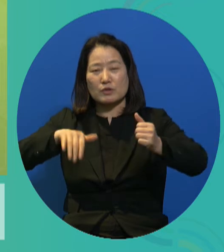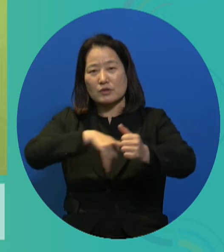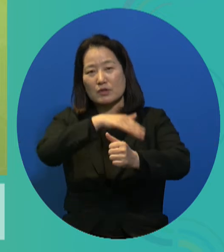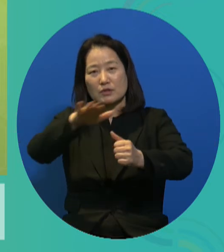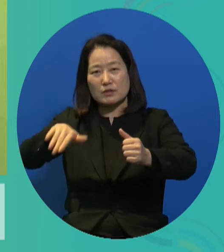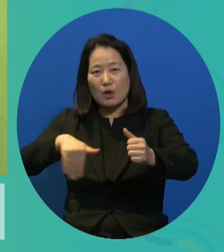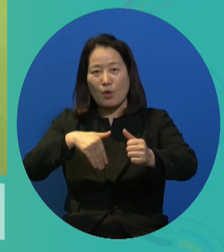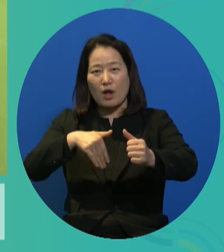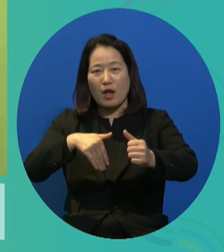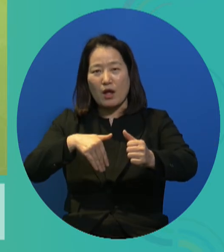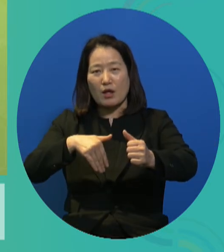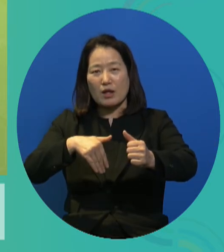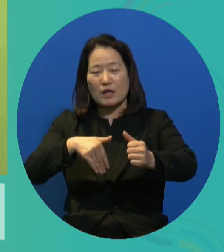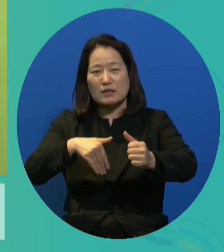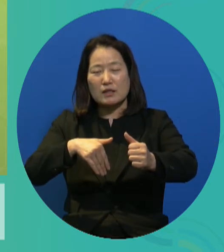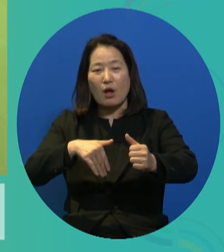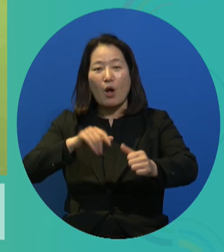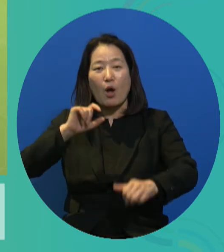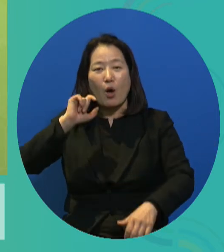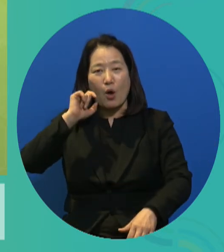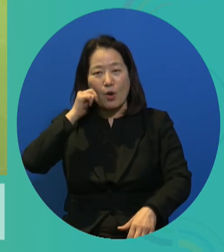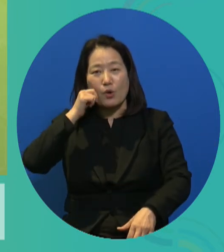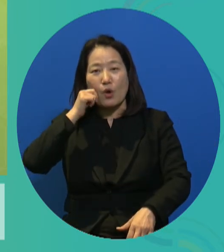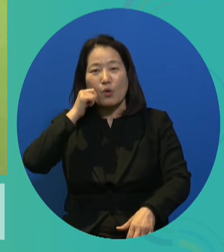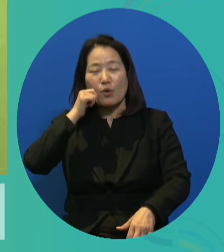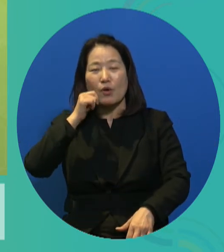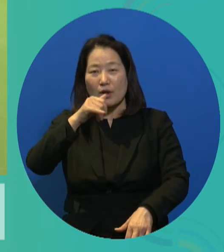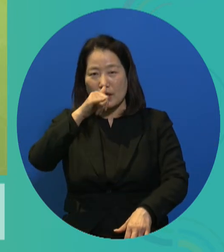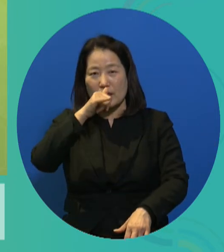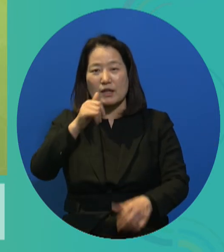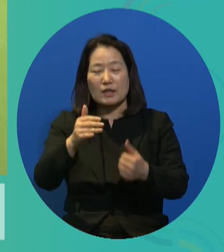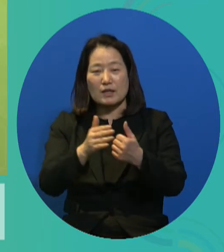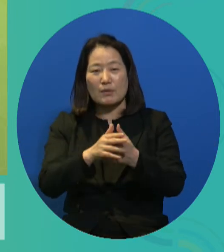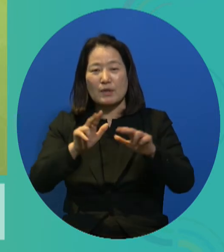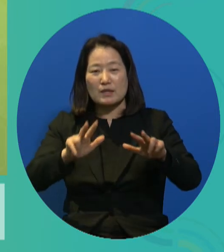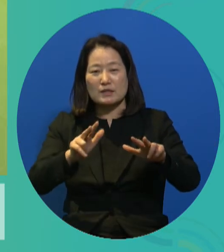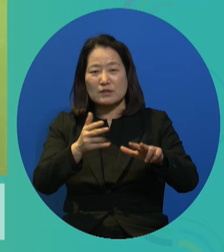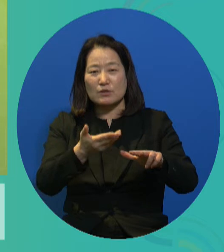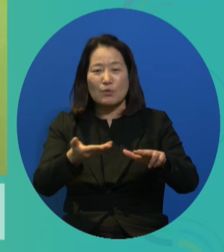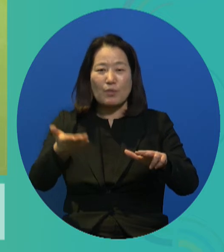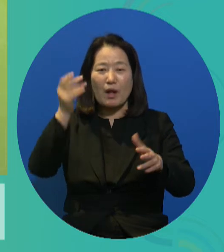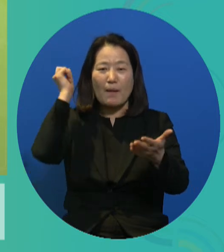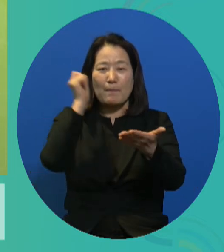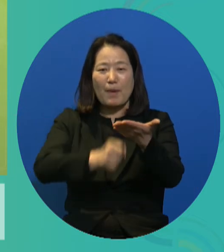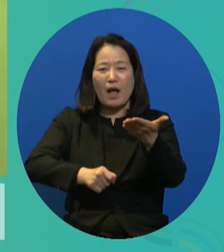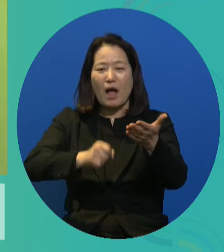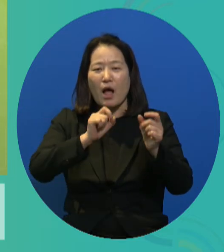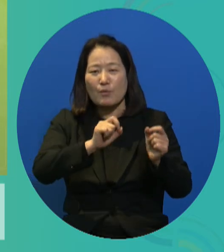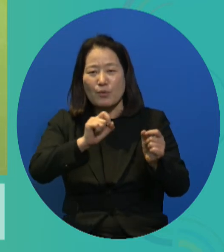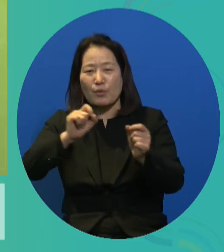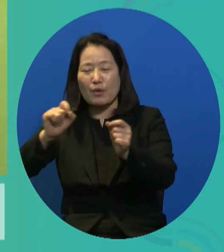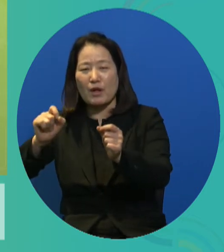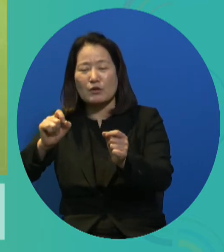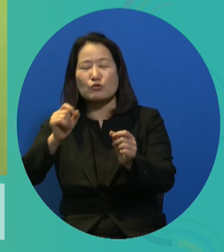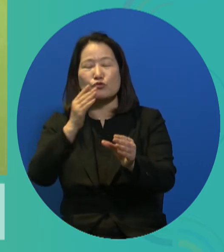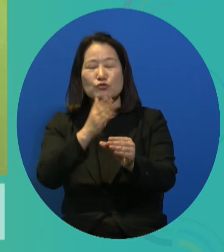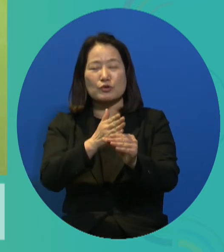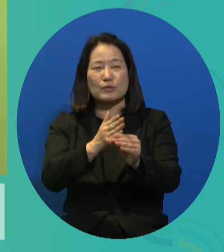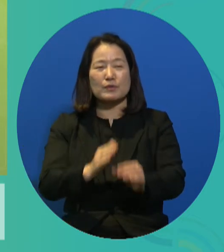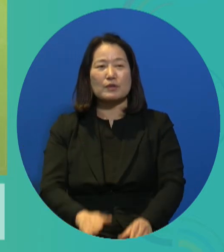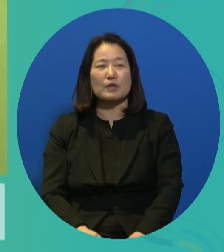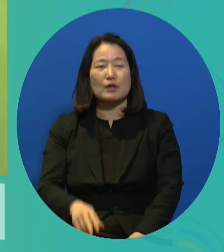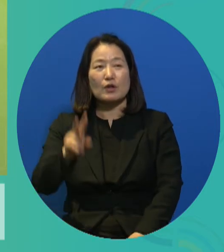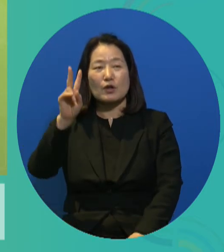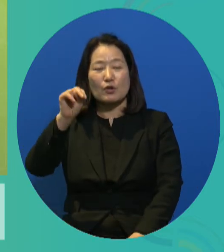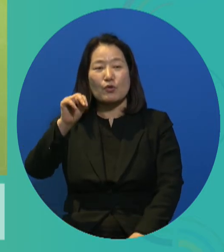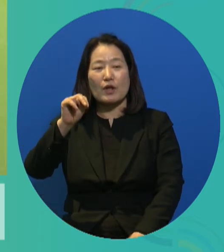CRPD, because of how the government says that it would be difficult to implement in a domestic law. And so the ratification for this particular